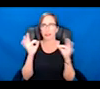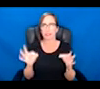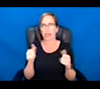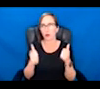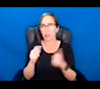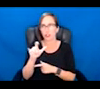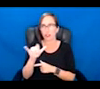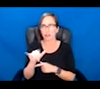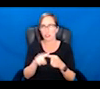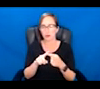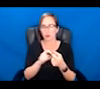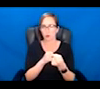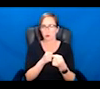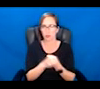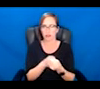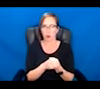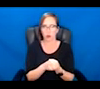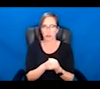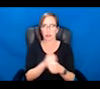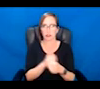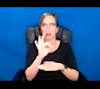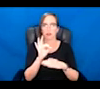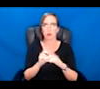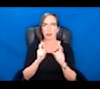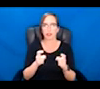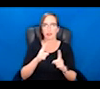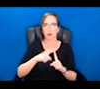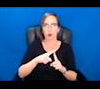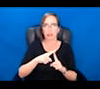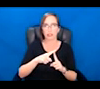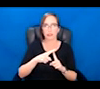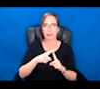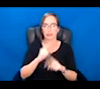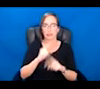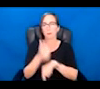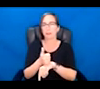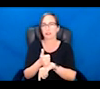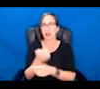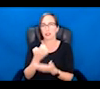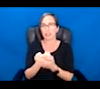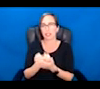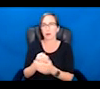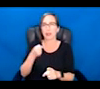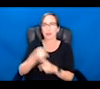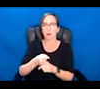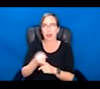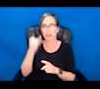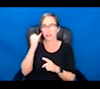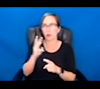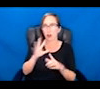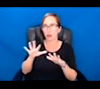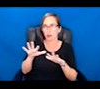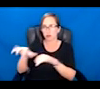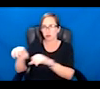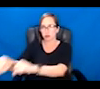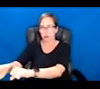the formula applies points to each levy based on what the economic impact would be if it was overtaken. So again,